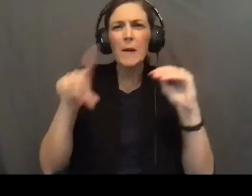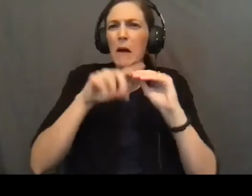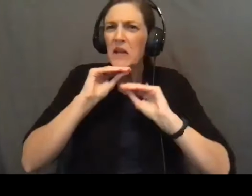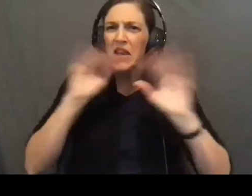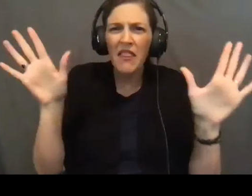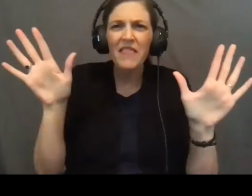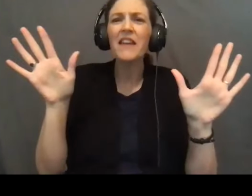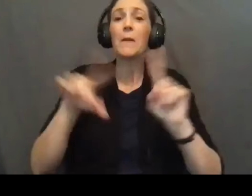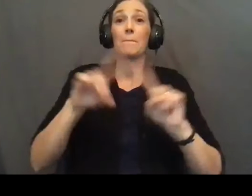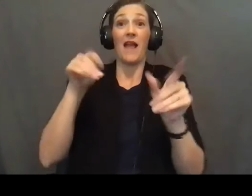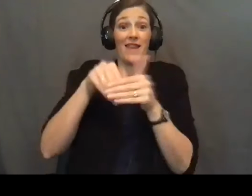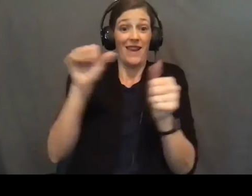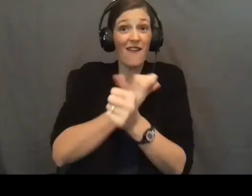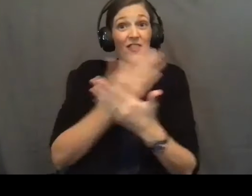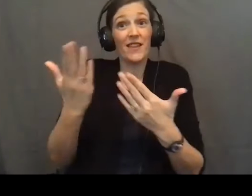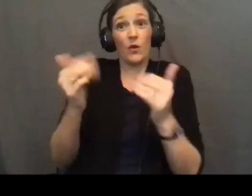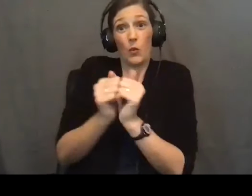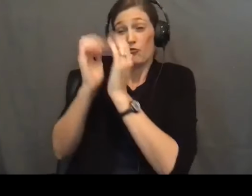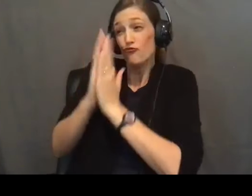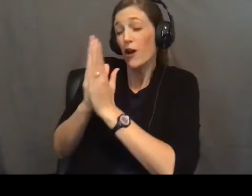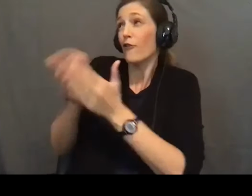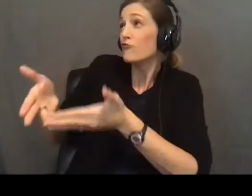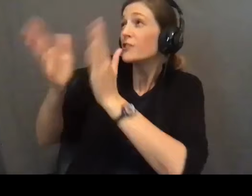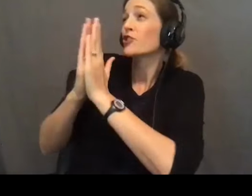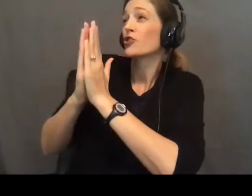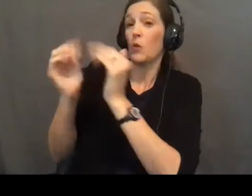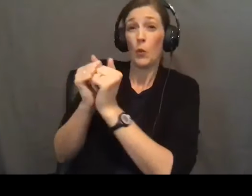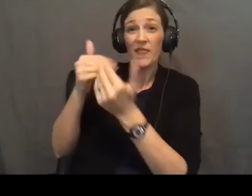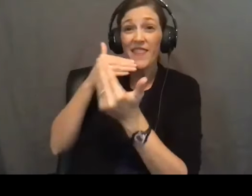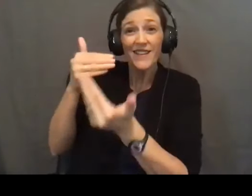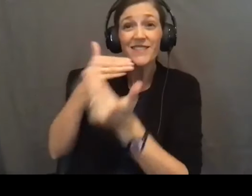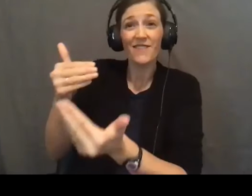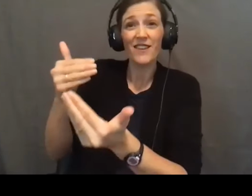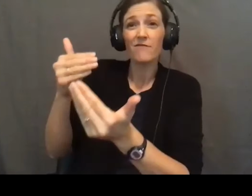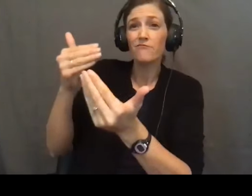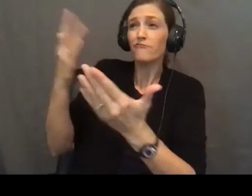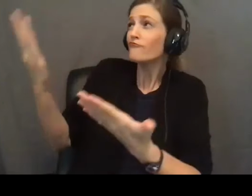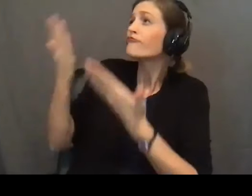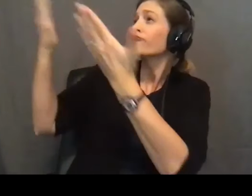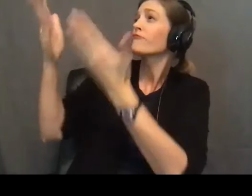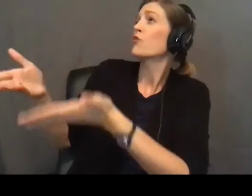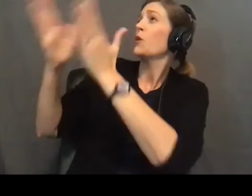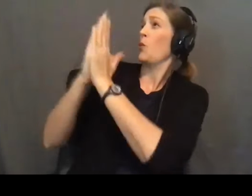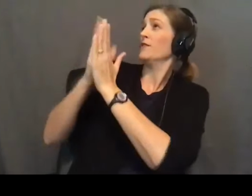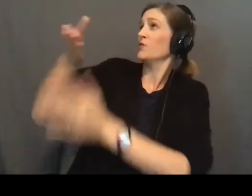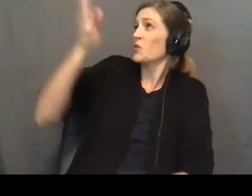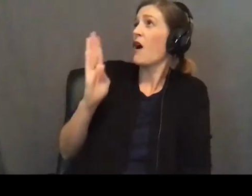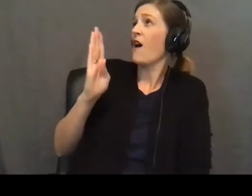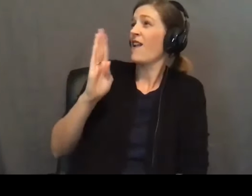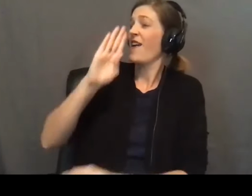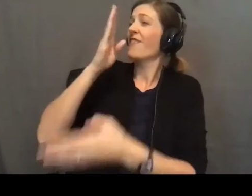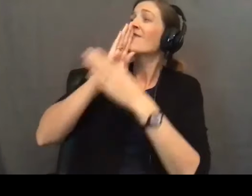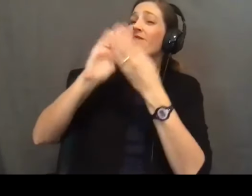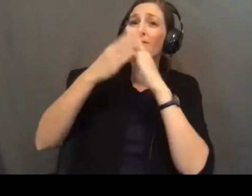but in everything, through prayer and petition, with thanksgiving, present your request to God. And the peace of